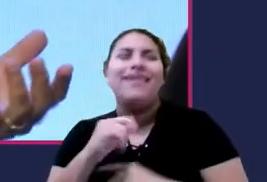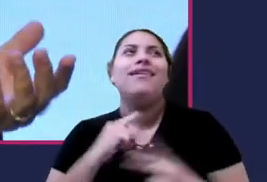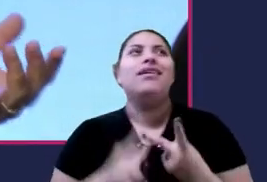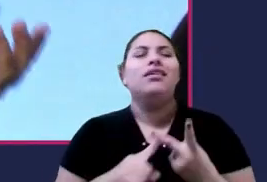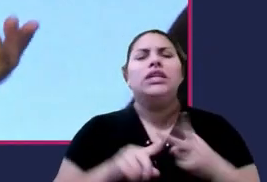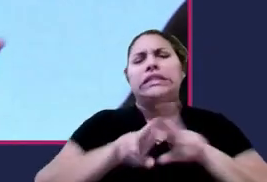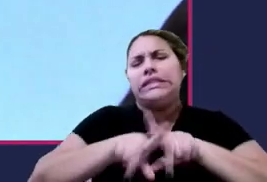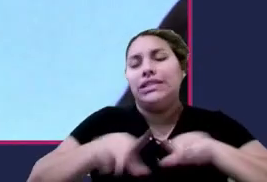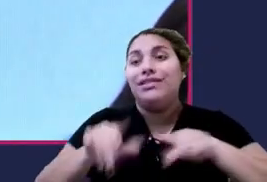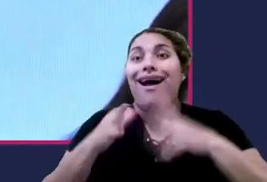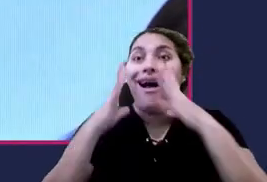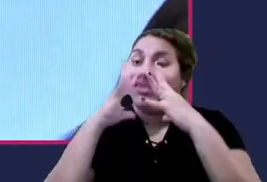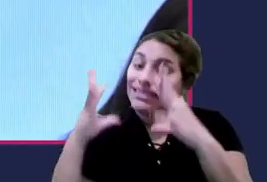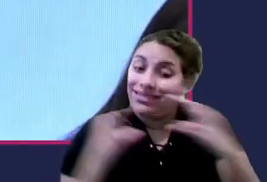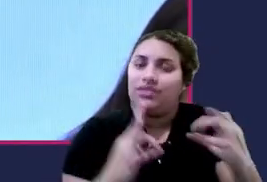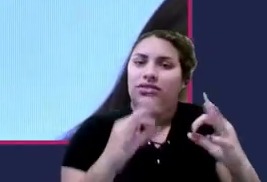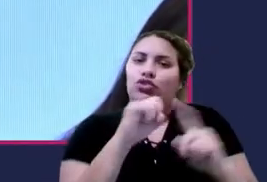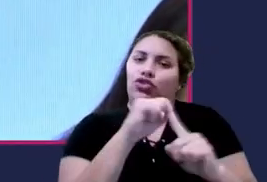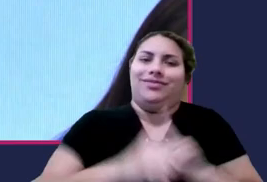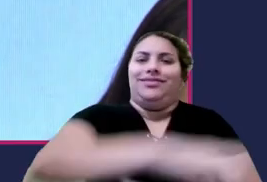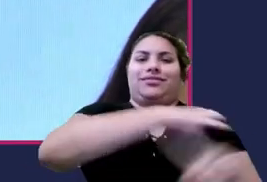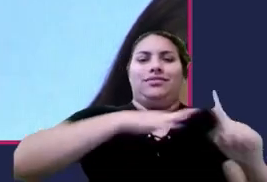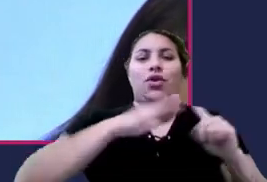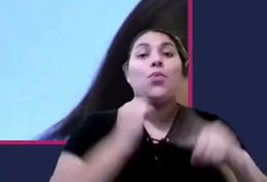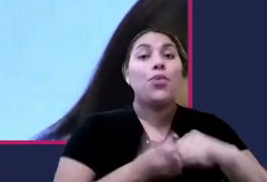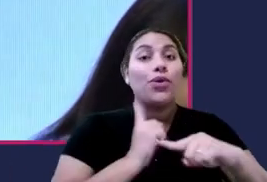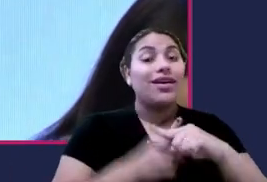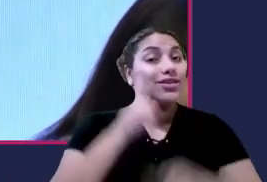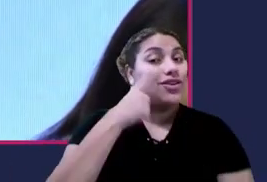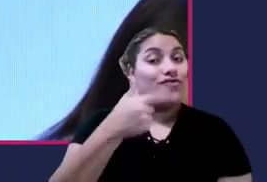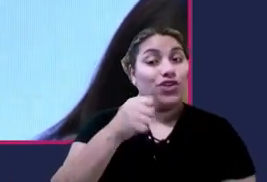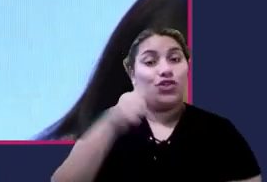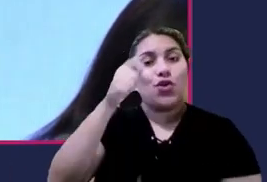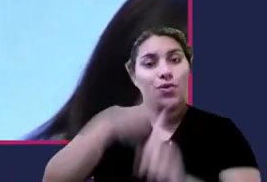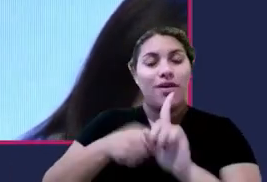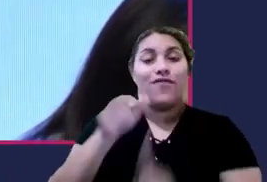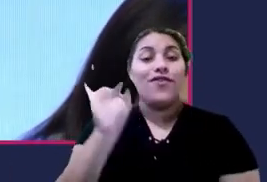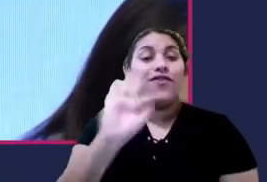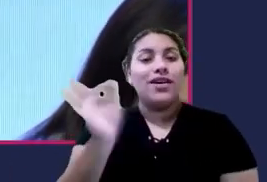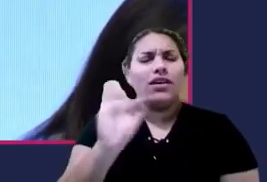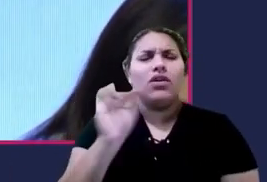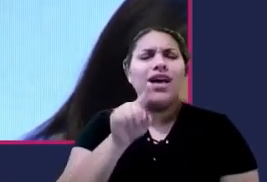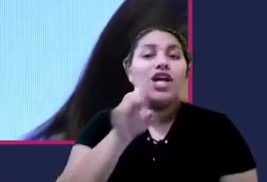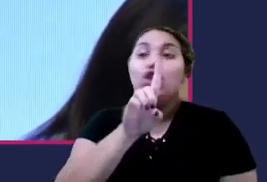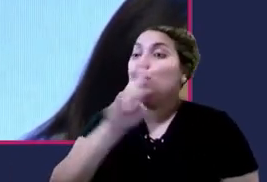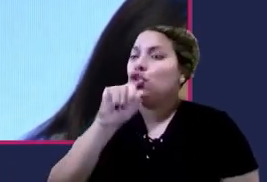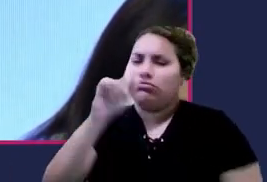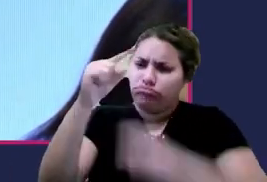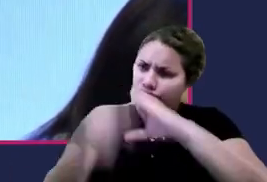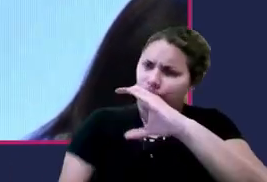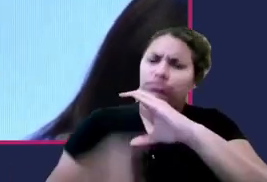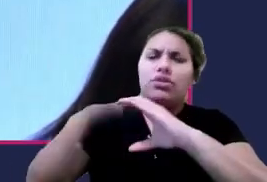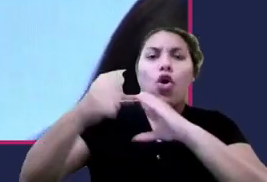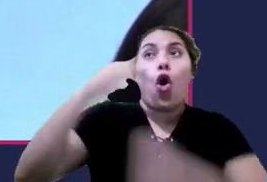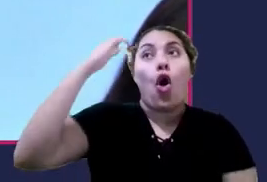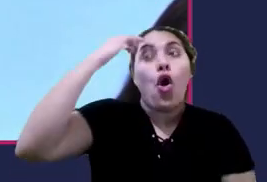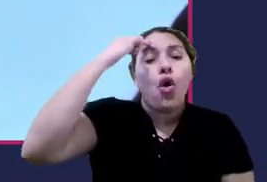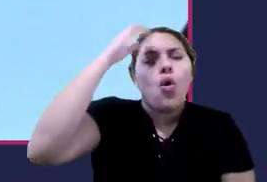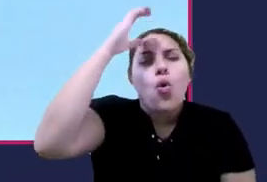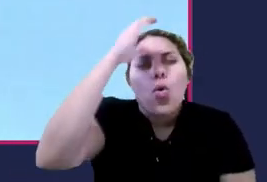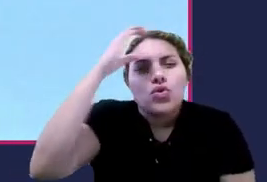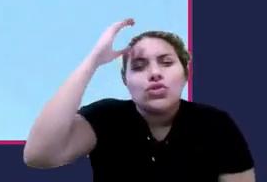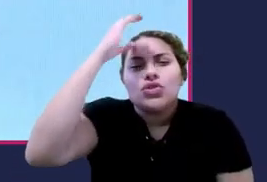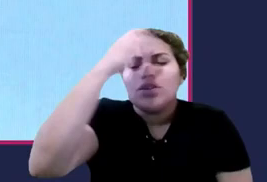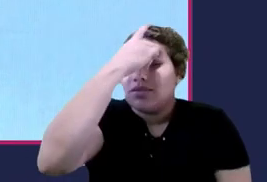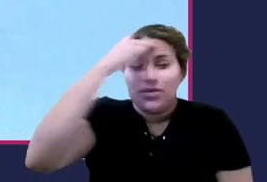Raising awareness like we're doing with Global Play is really important in society. February 28th is